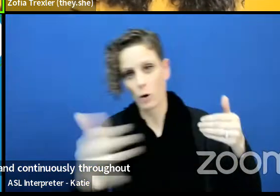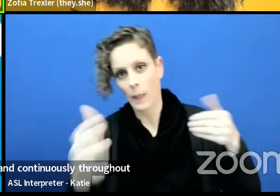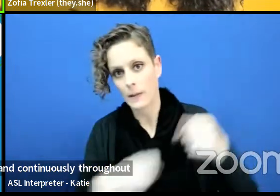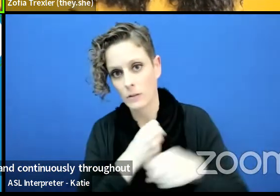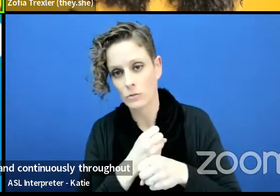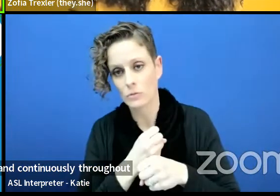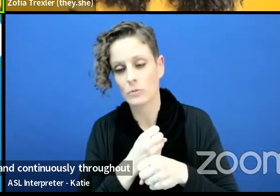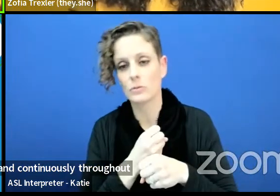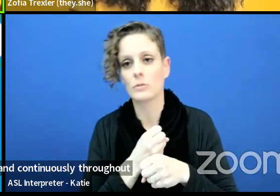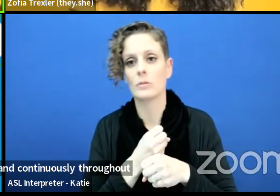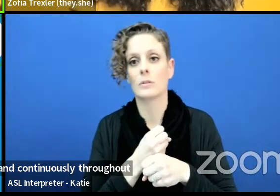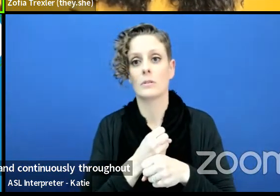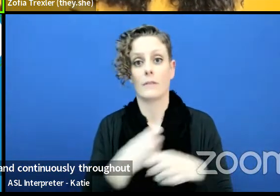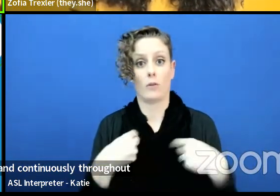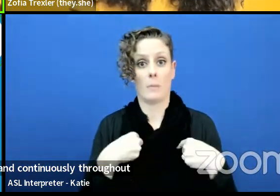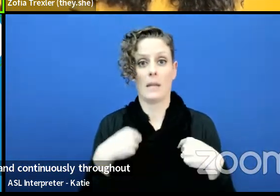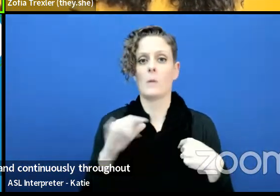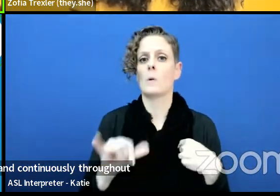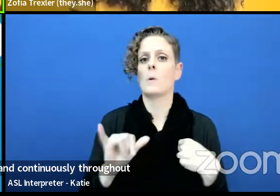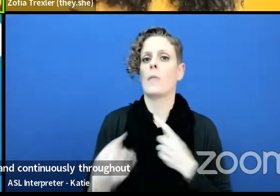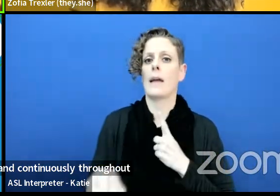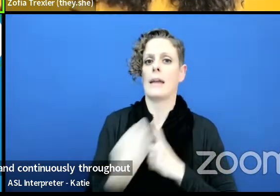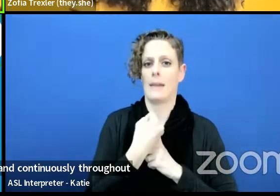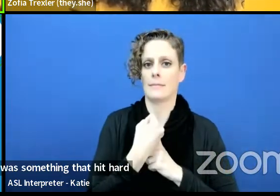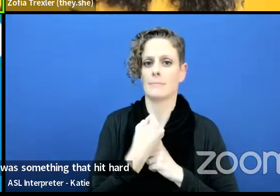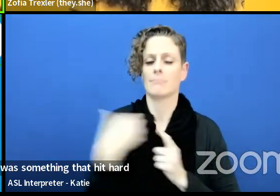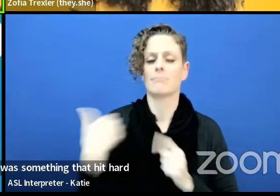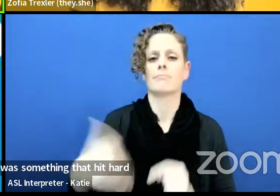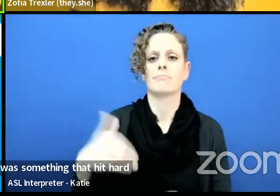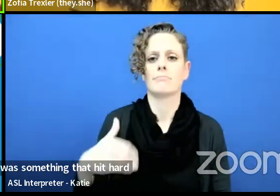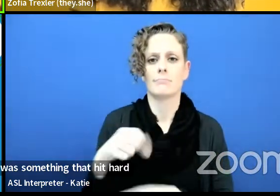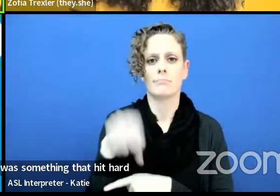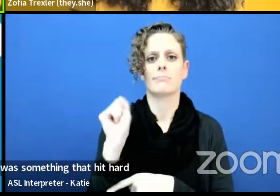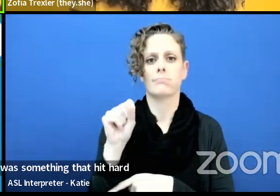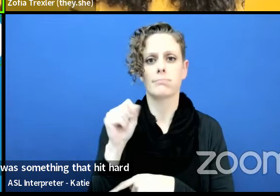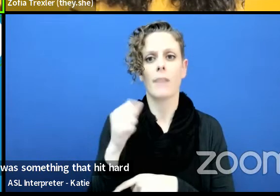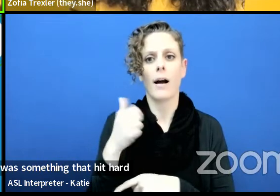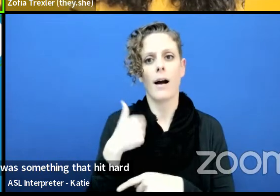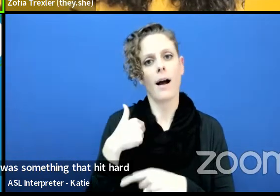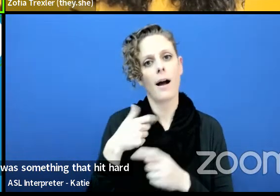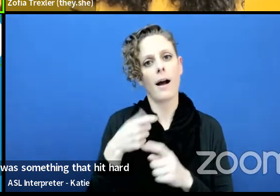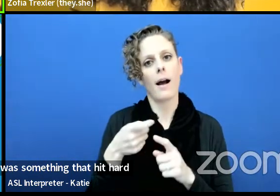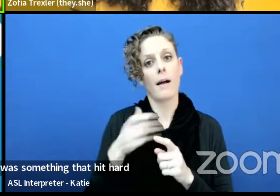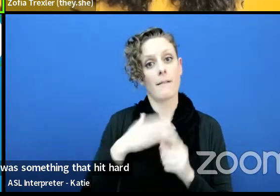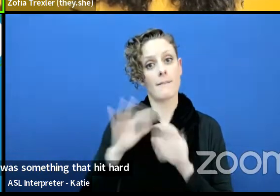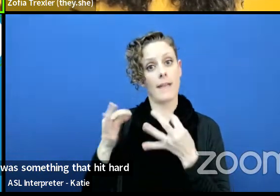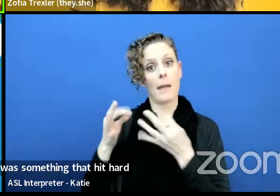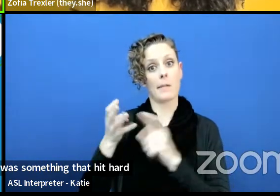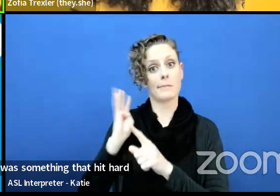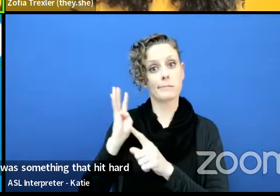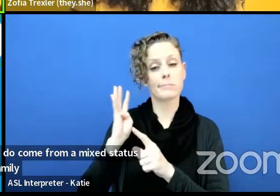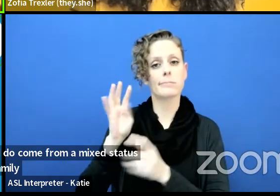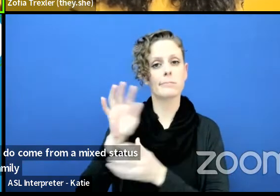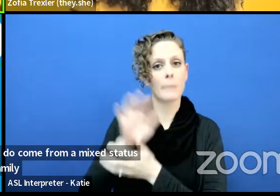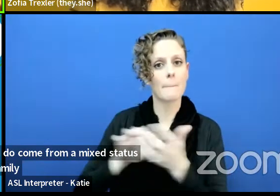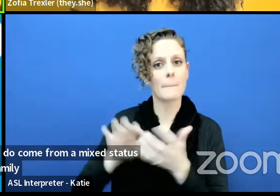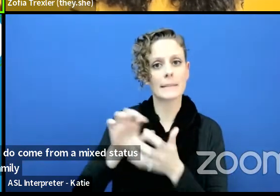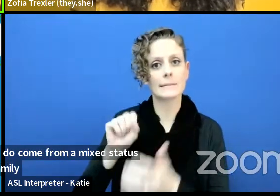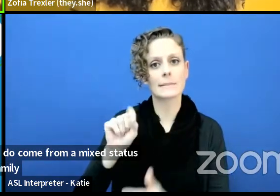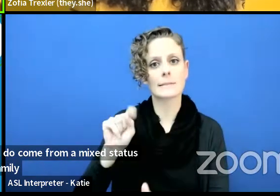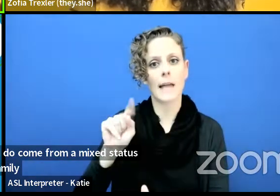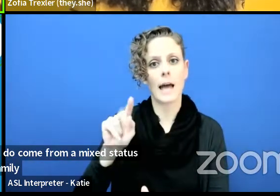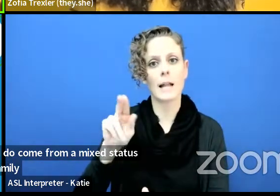that was something that hit hard on a personal level because I do come from a mixed status family and I did lose family members due to